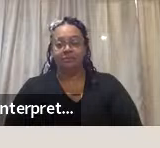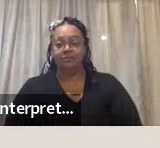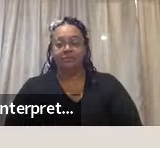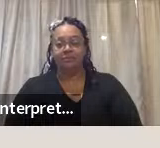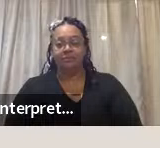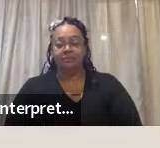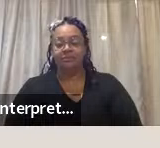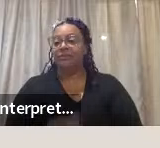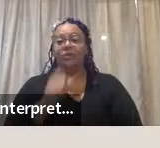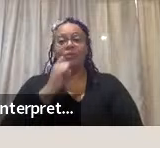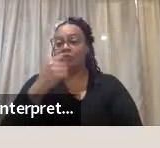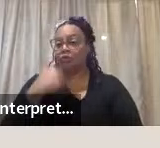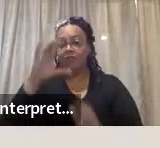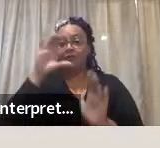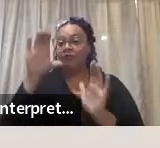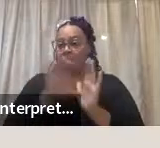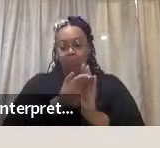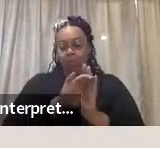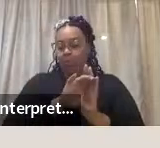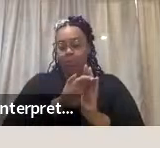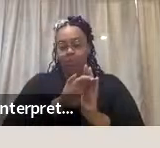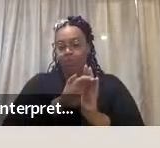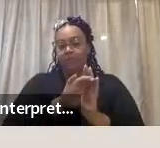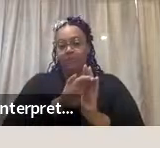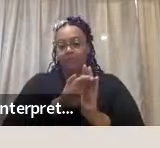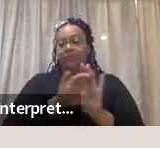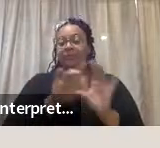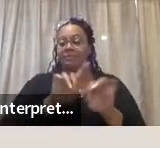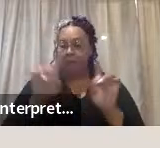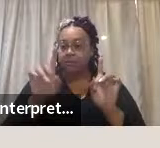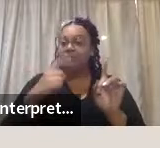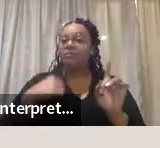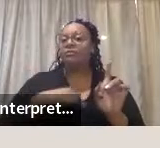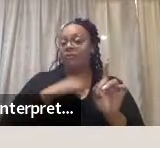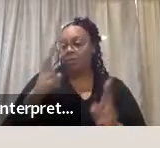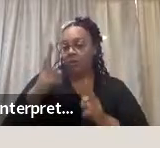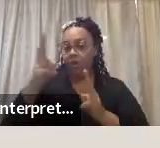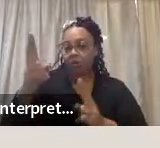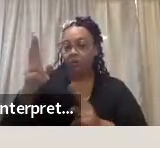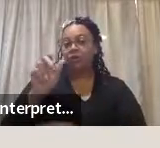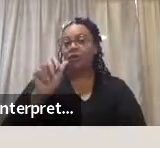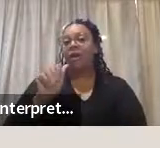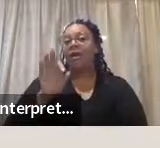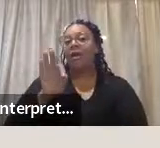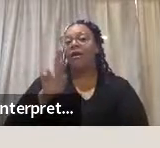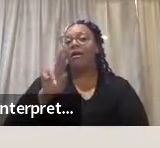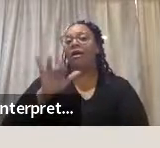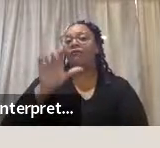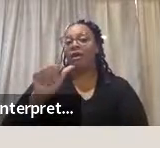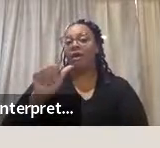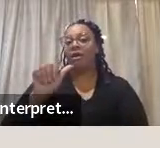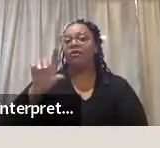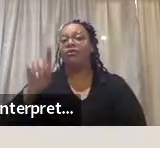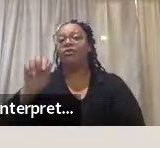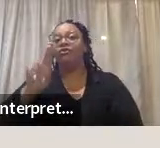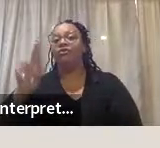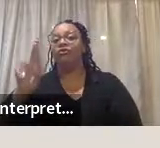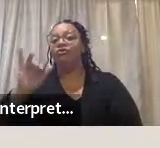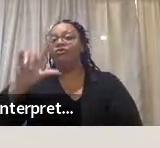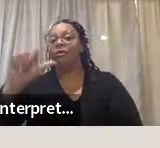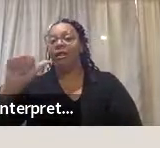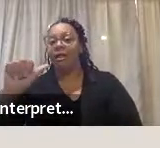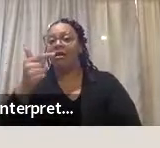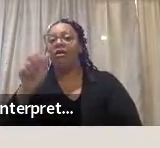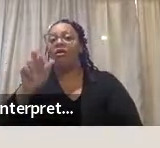We don't have a photo for the sibling, but we're going to honor Africa Maria Garcia, who